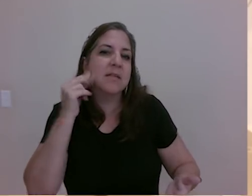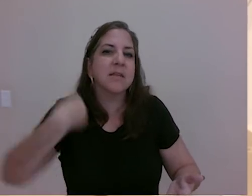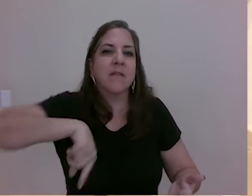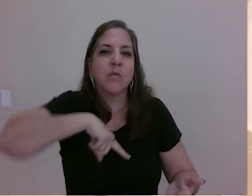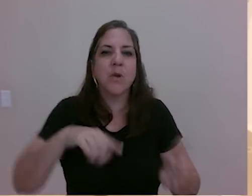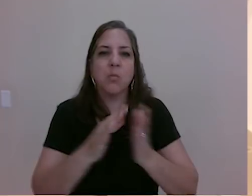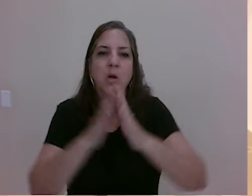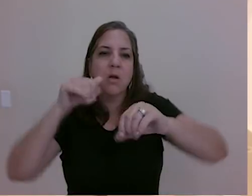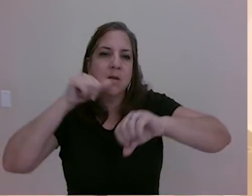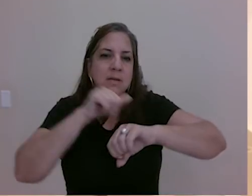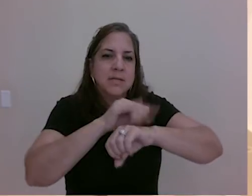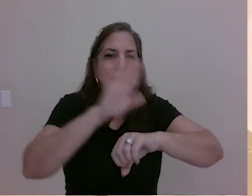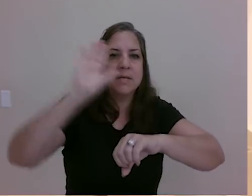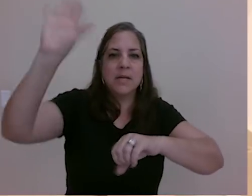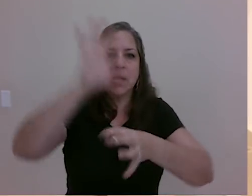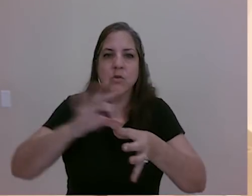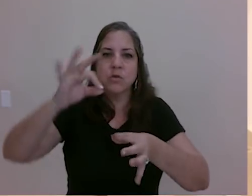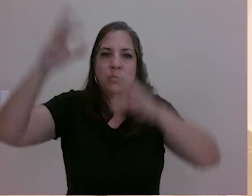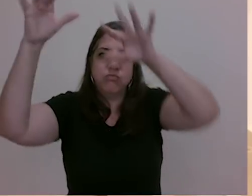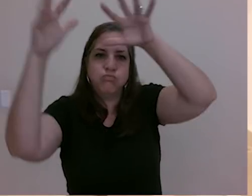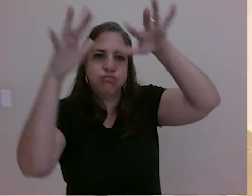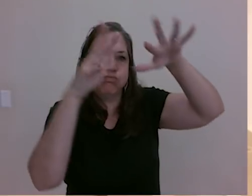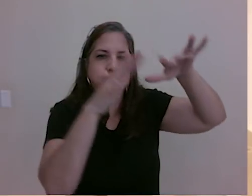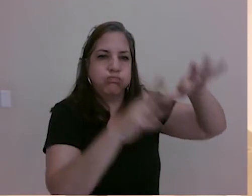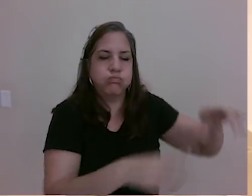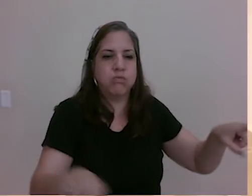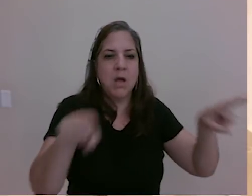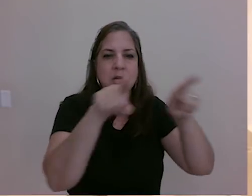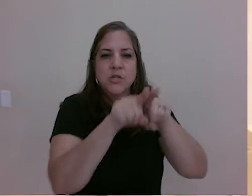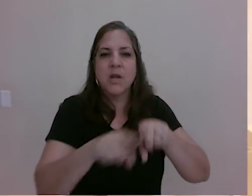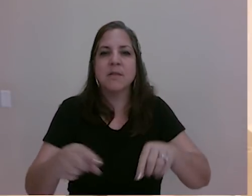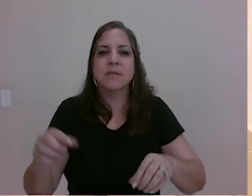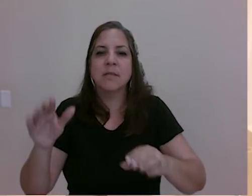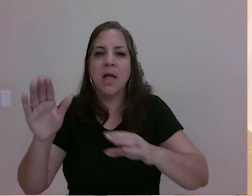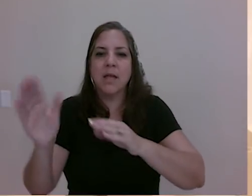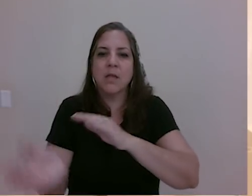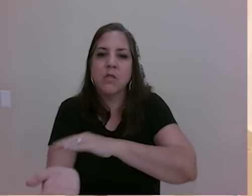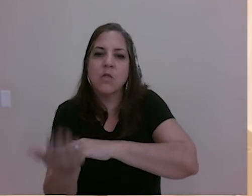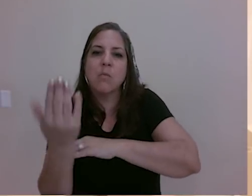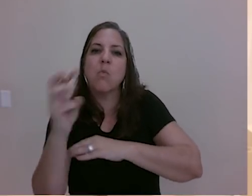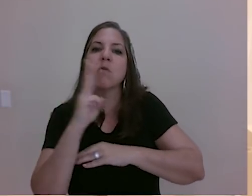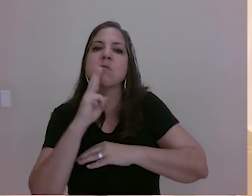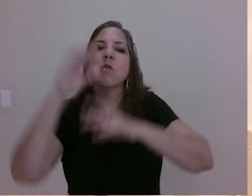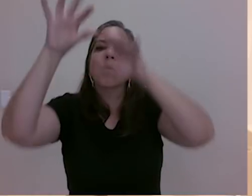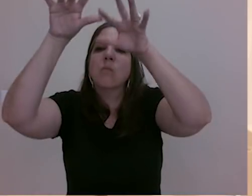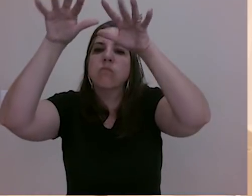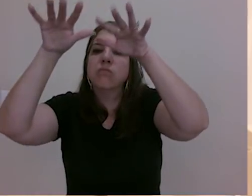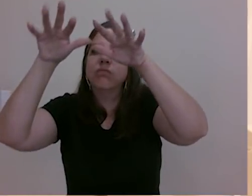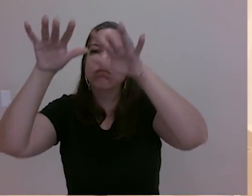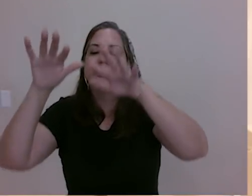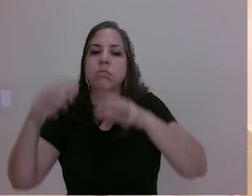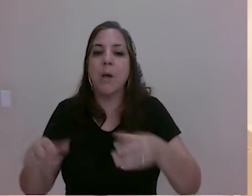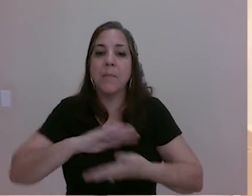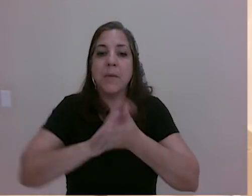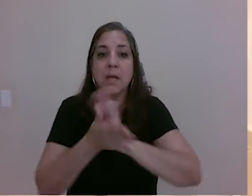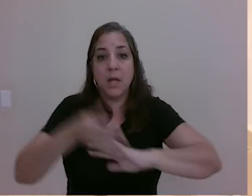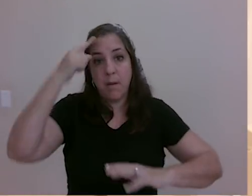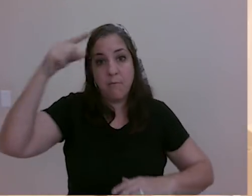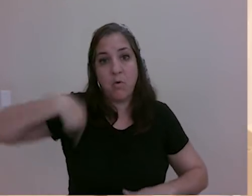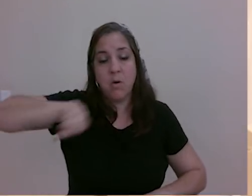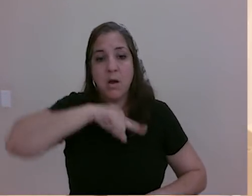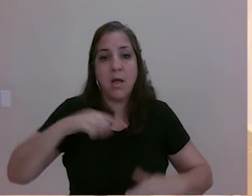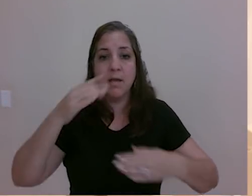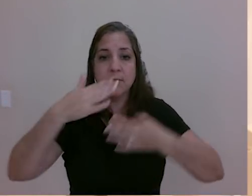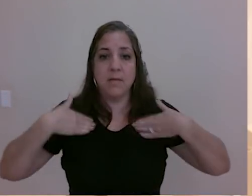Spirit upon them like the dewfall, so that they may become for us the body and blood of our Lord Jesus